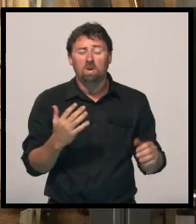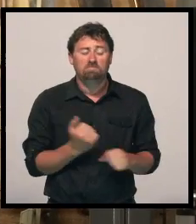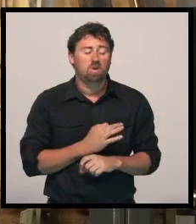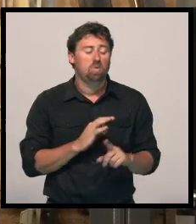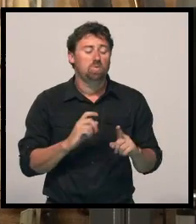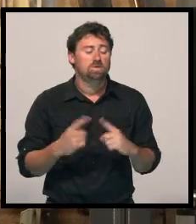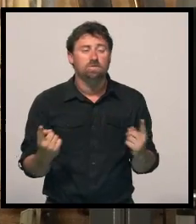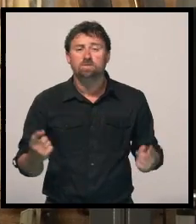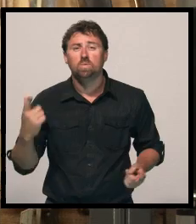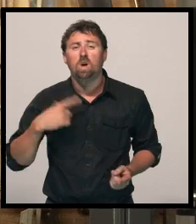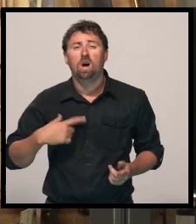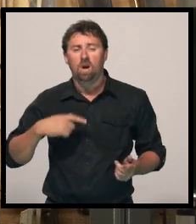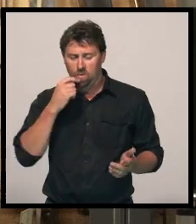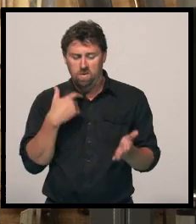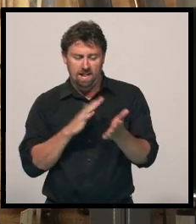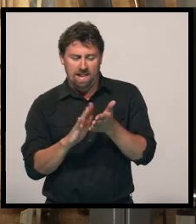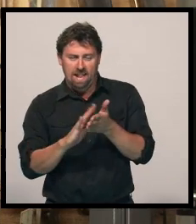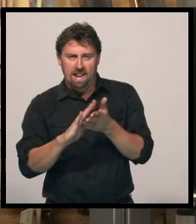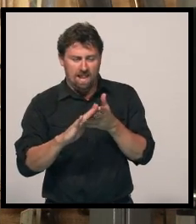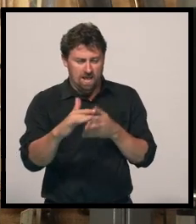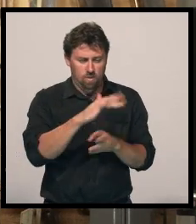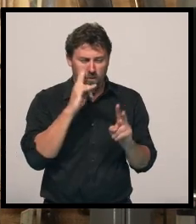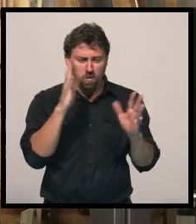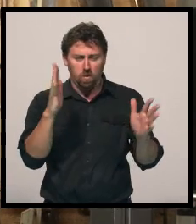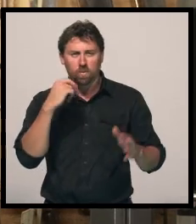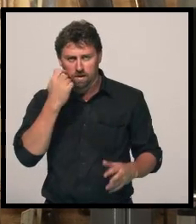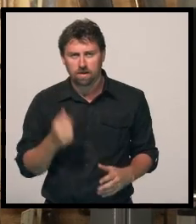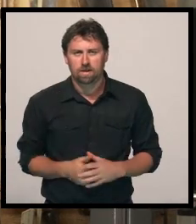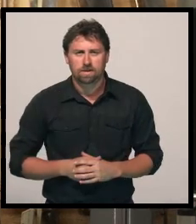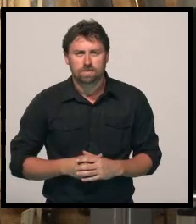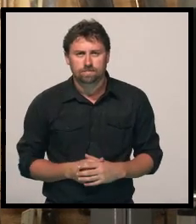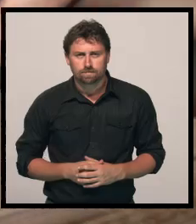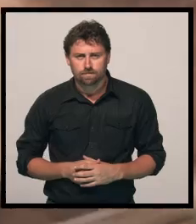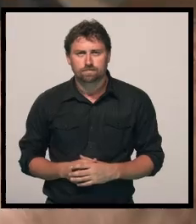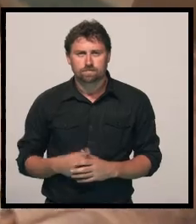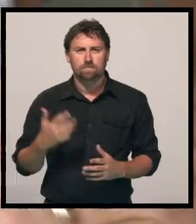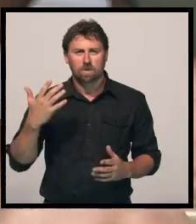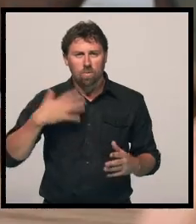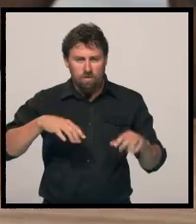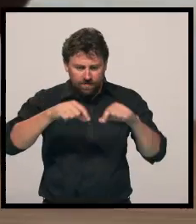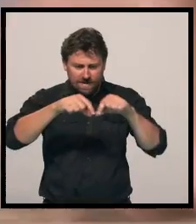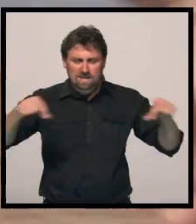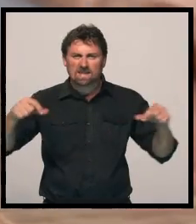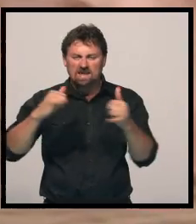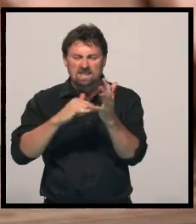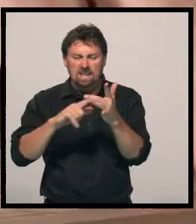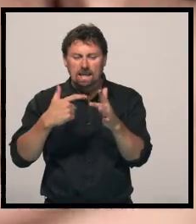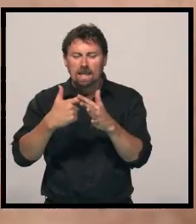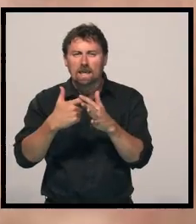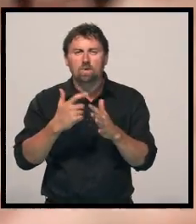difference because it's all going to get cleaned up. So with our sticking for the solid edging, now that'll fit